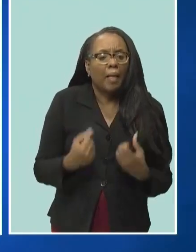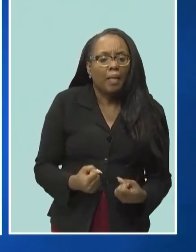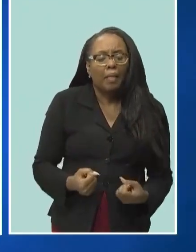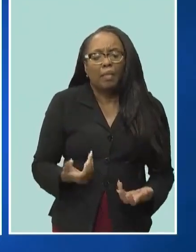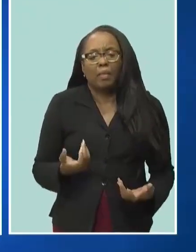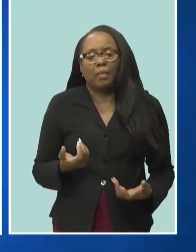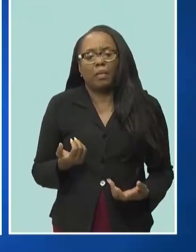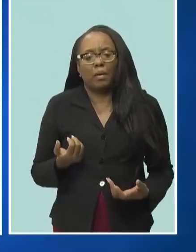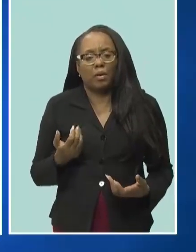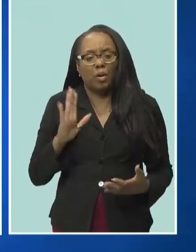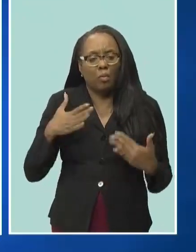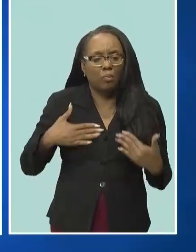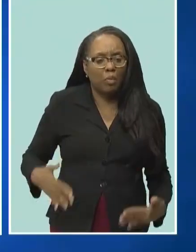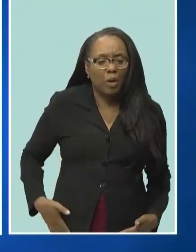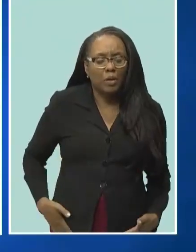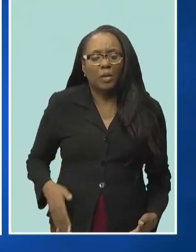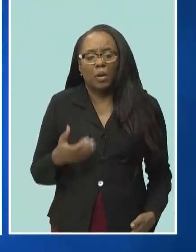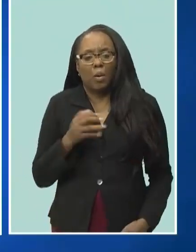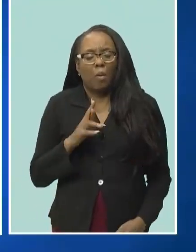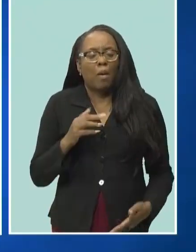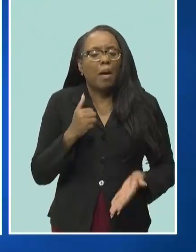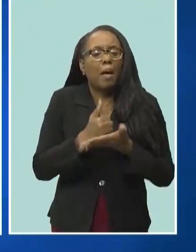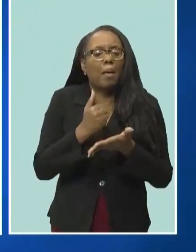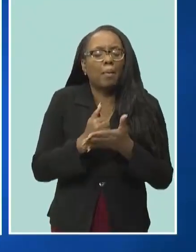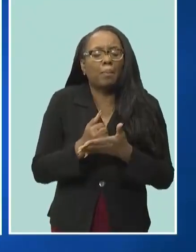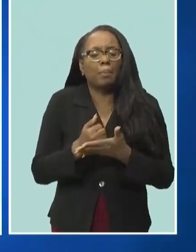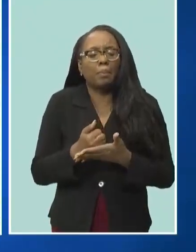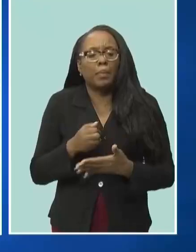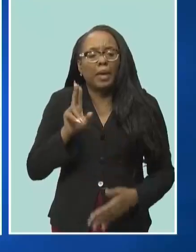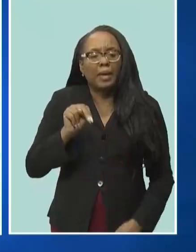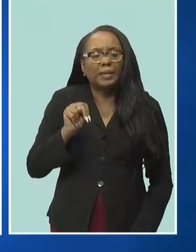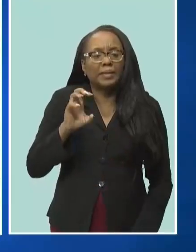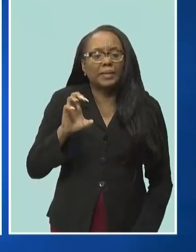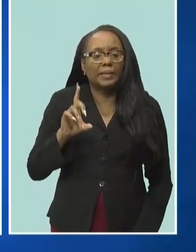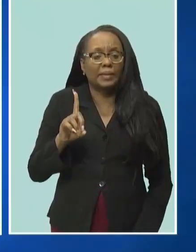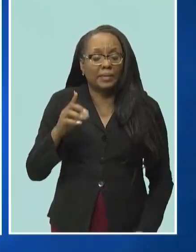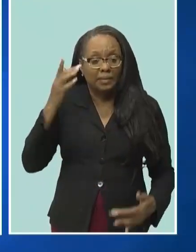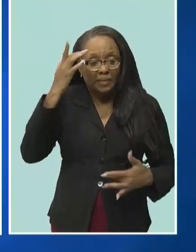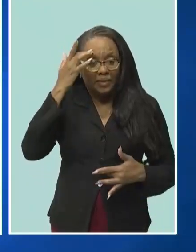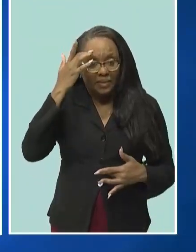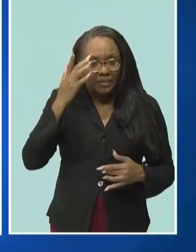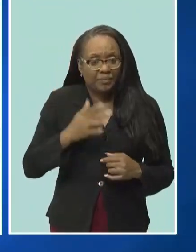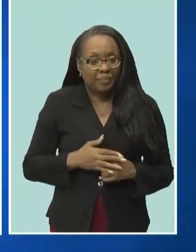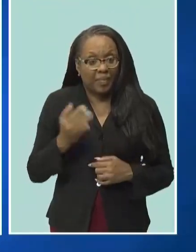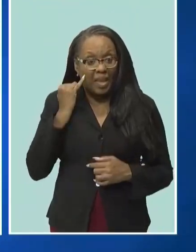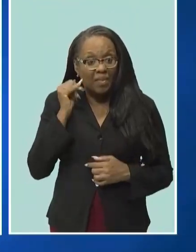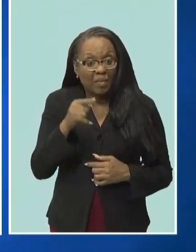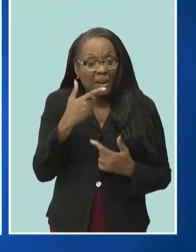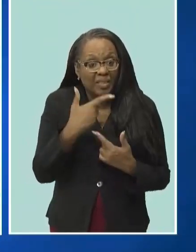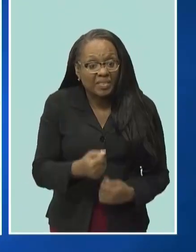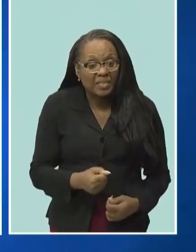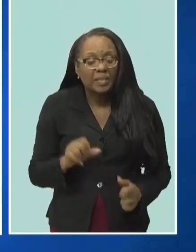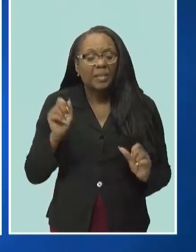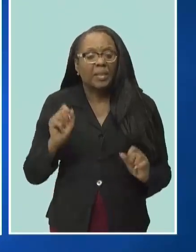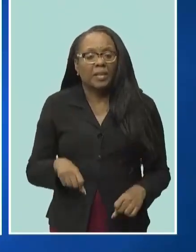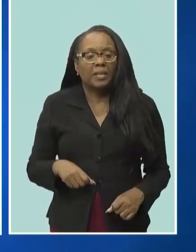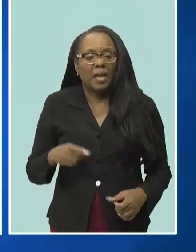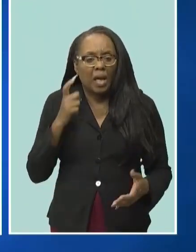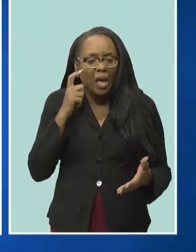or well-aging and or address non-communicable diseases. The challenge encourages interested individuals to identify